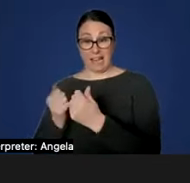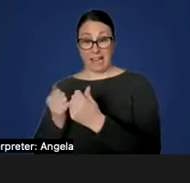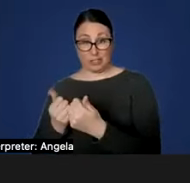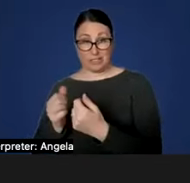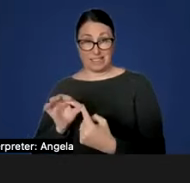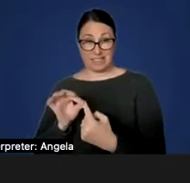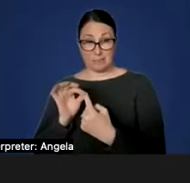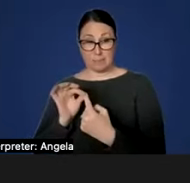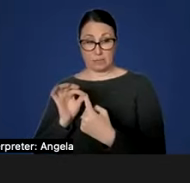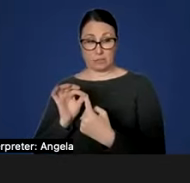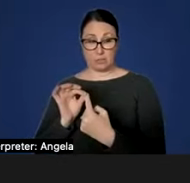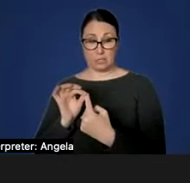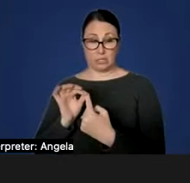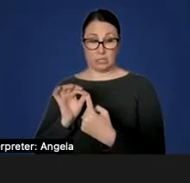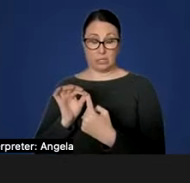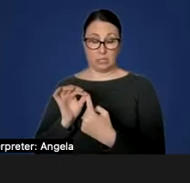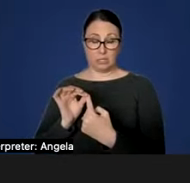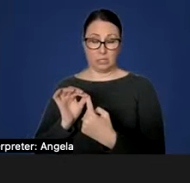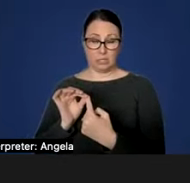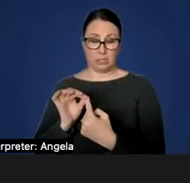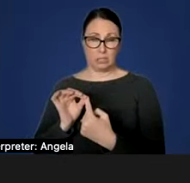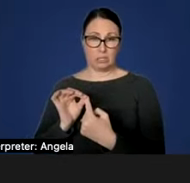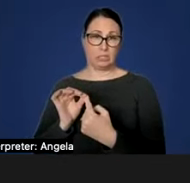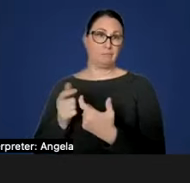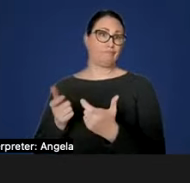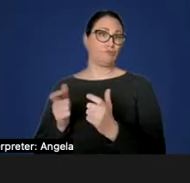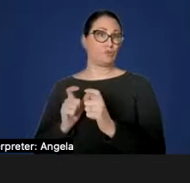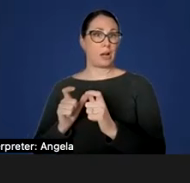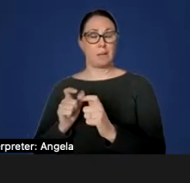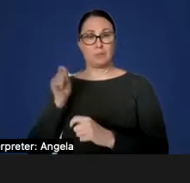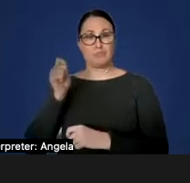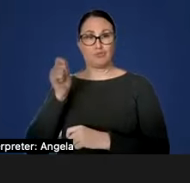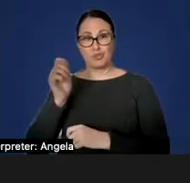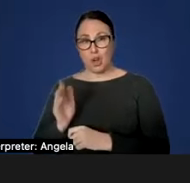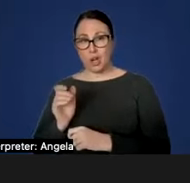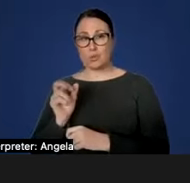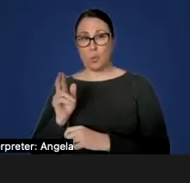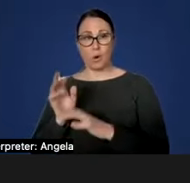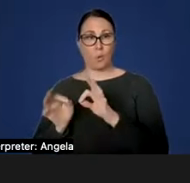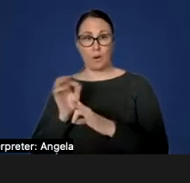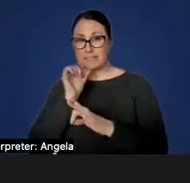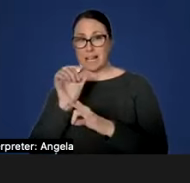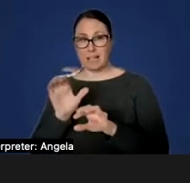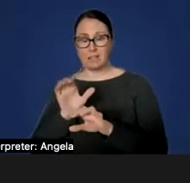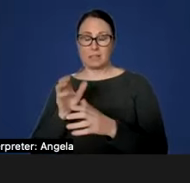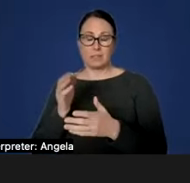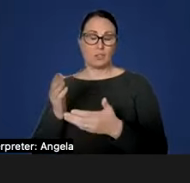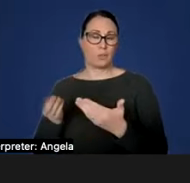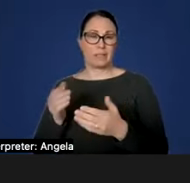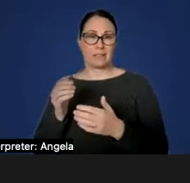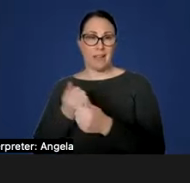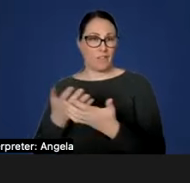especially it might not be that a tribal judge or a tribal court is not doing everything they can. It might not be that law enforcement doesn't